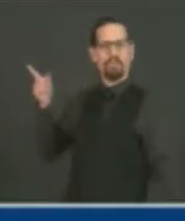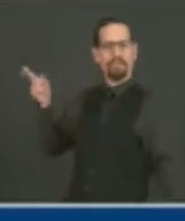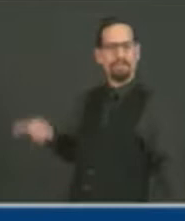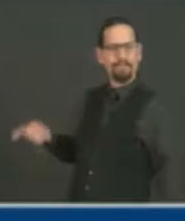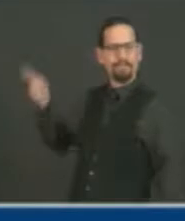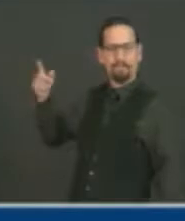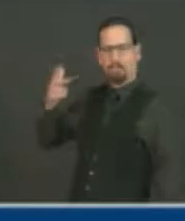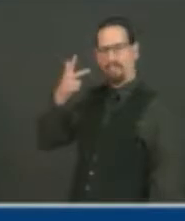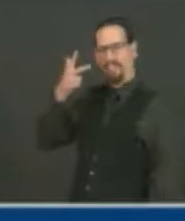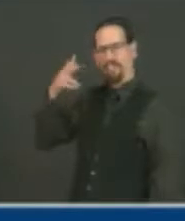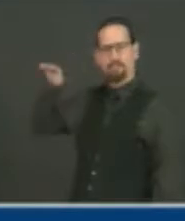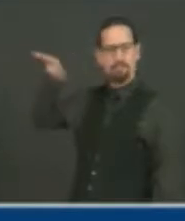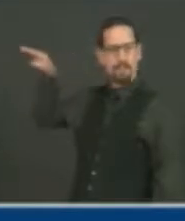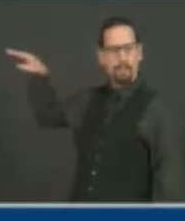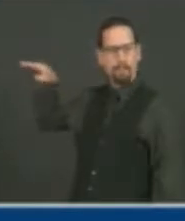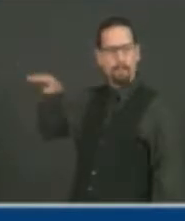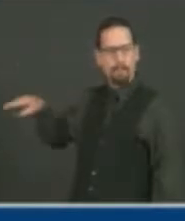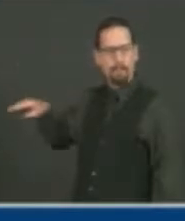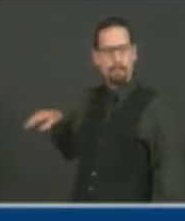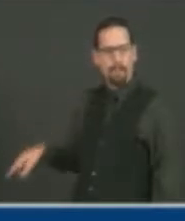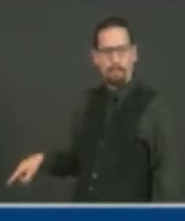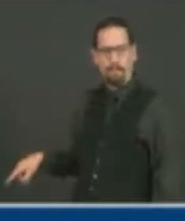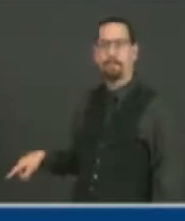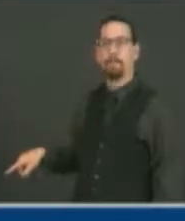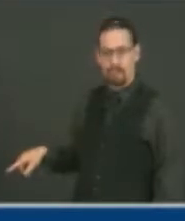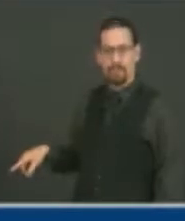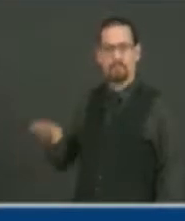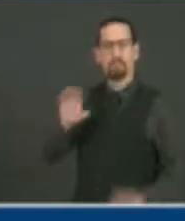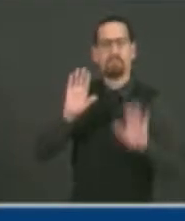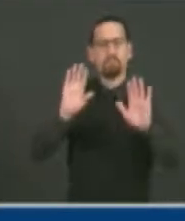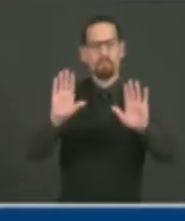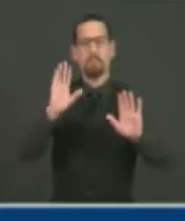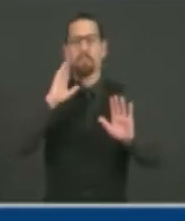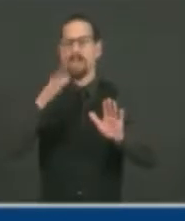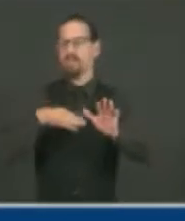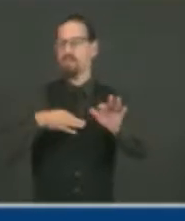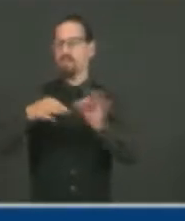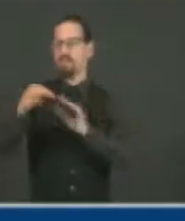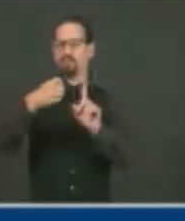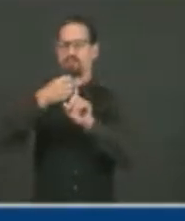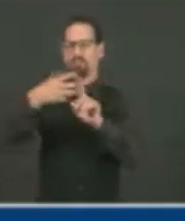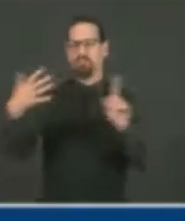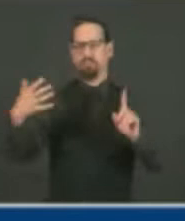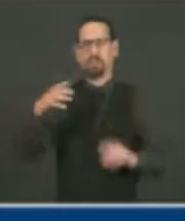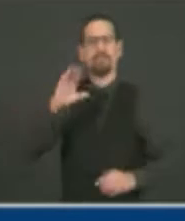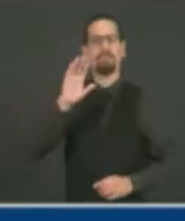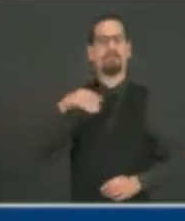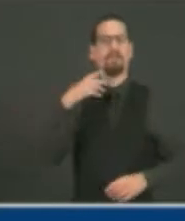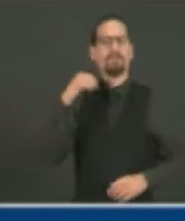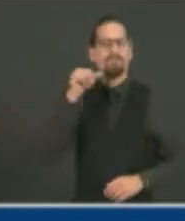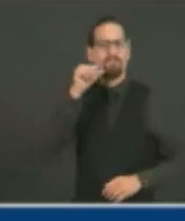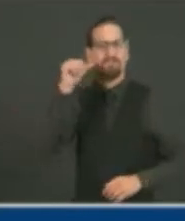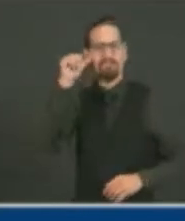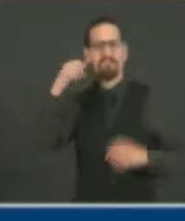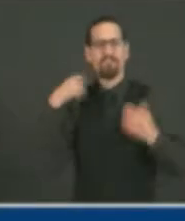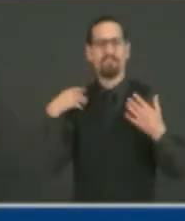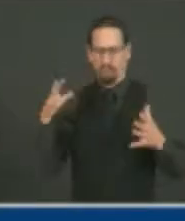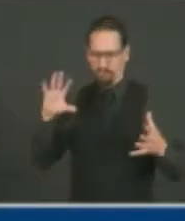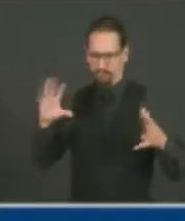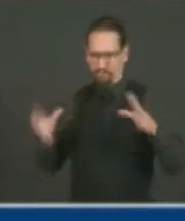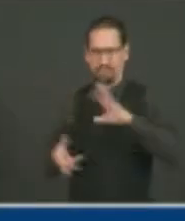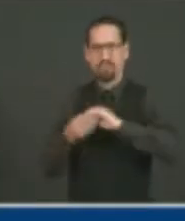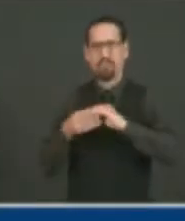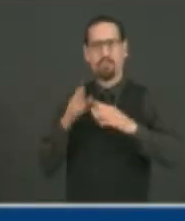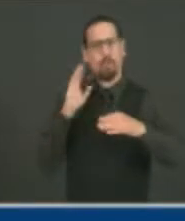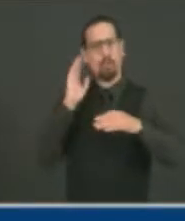going to take a few minutes to explain that. Yesterday, we performed over 8,200 tests, and